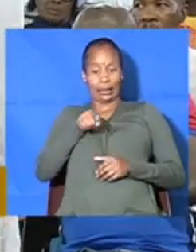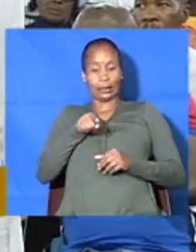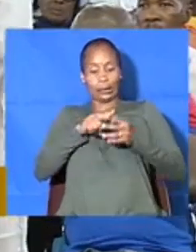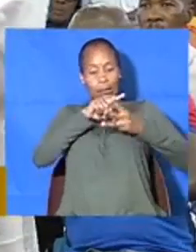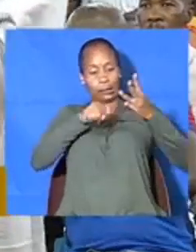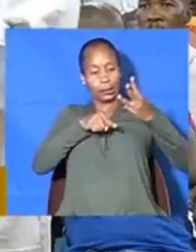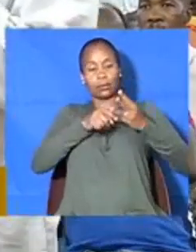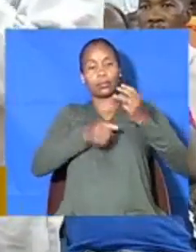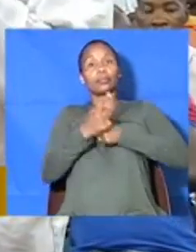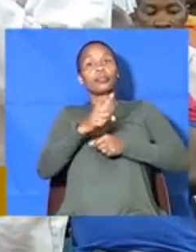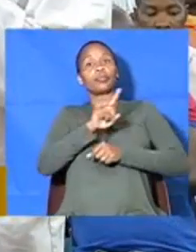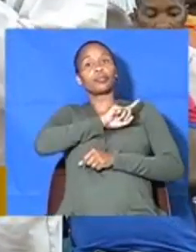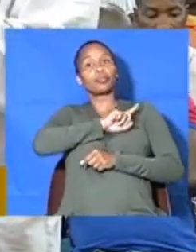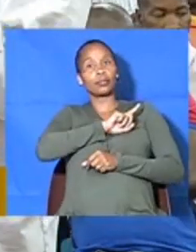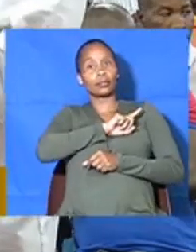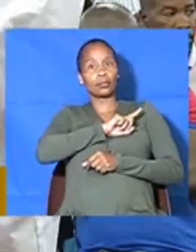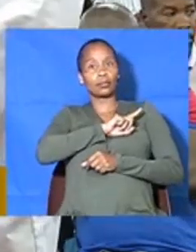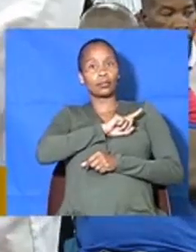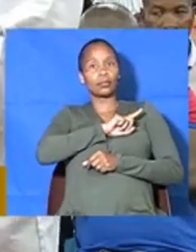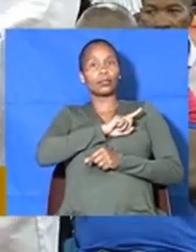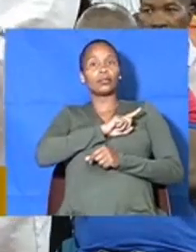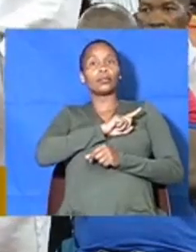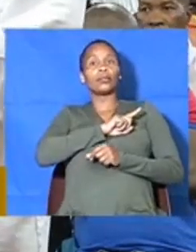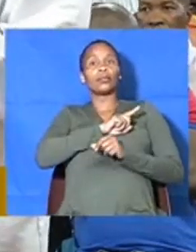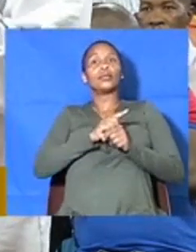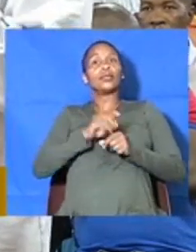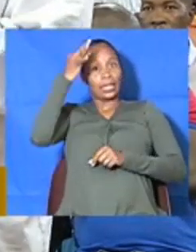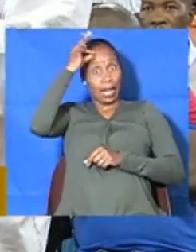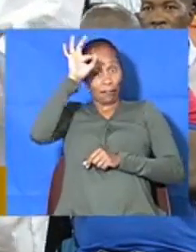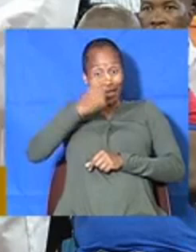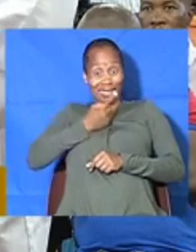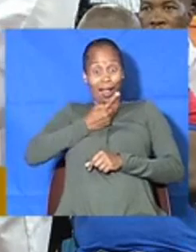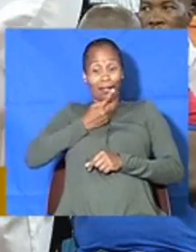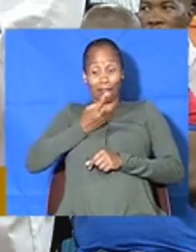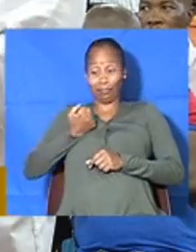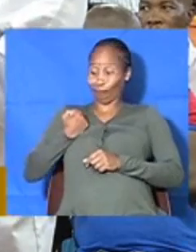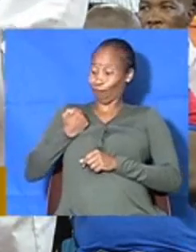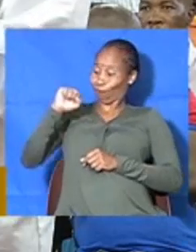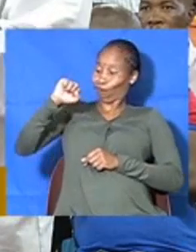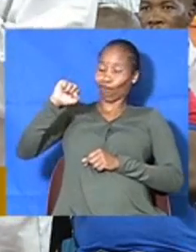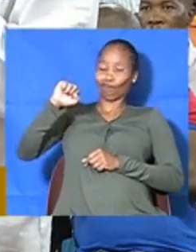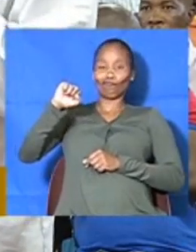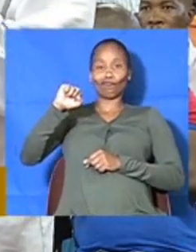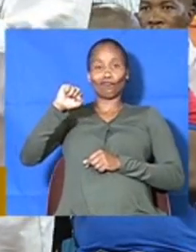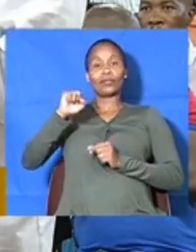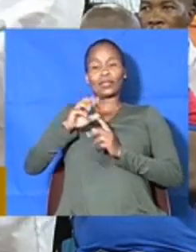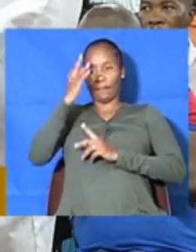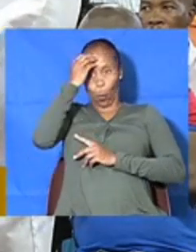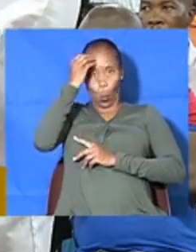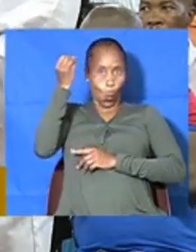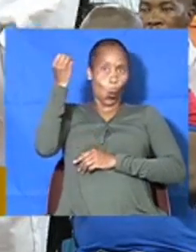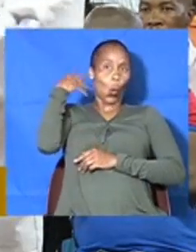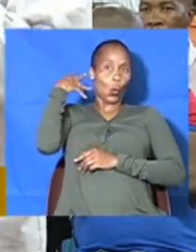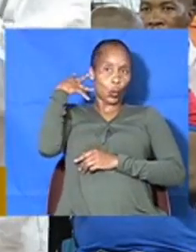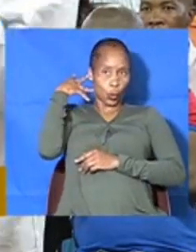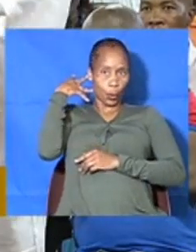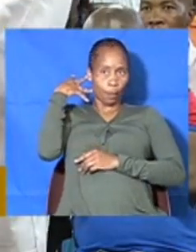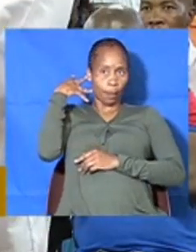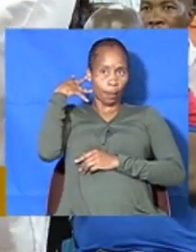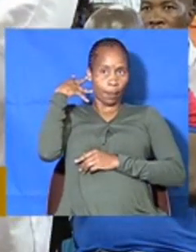gore di lebelelwa gona. It's either in the Gauteng or the Western province where would you get adequate health